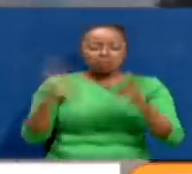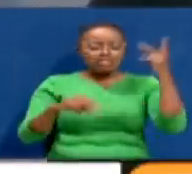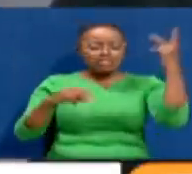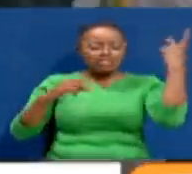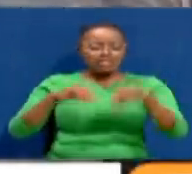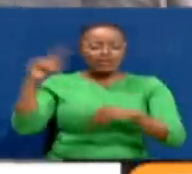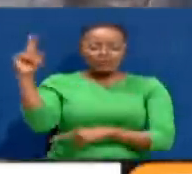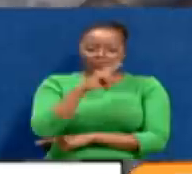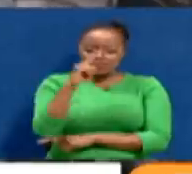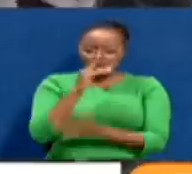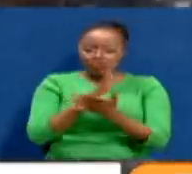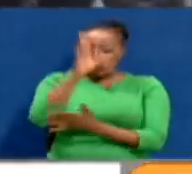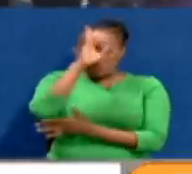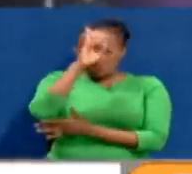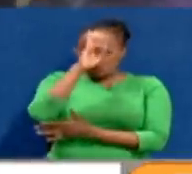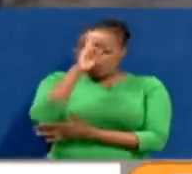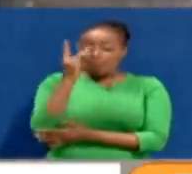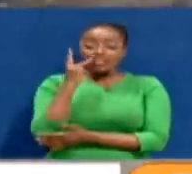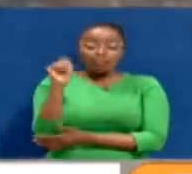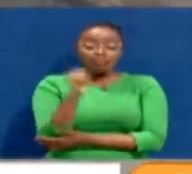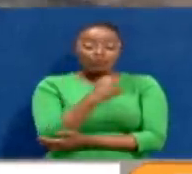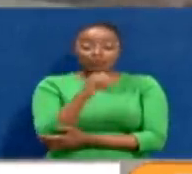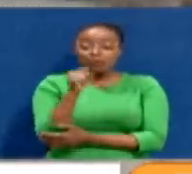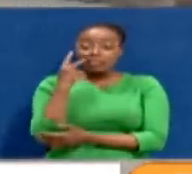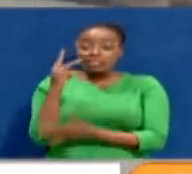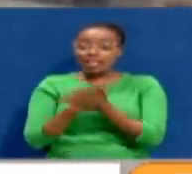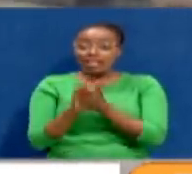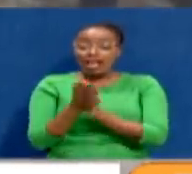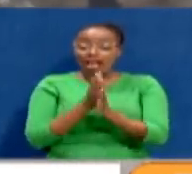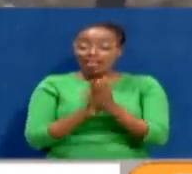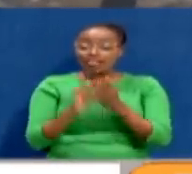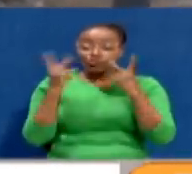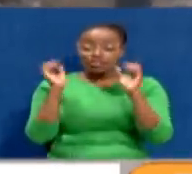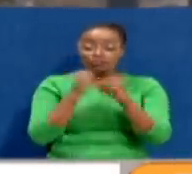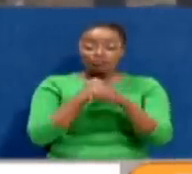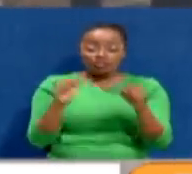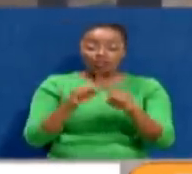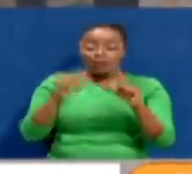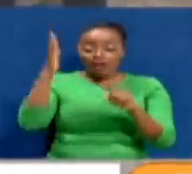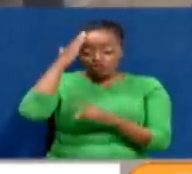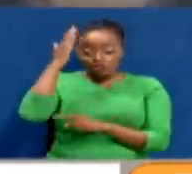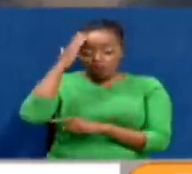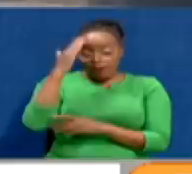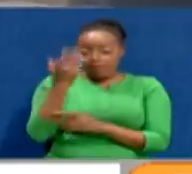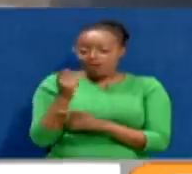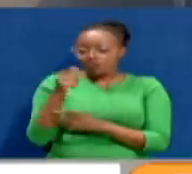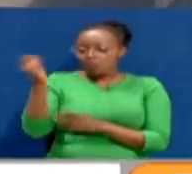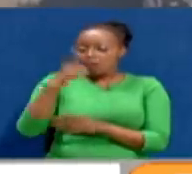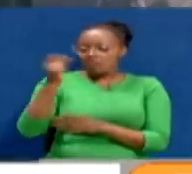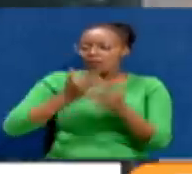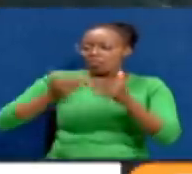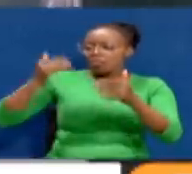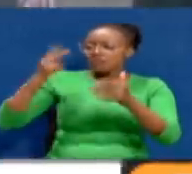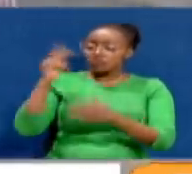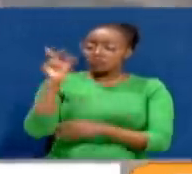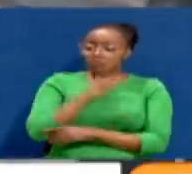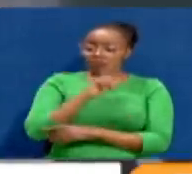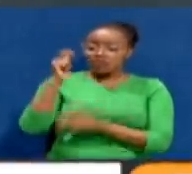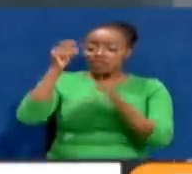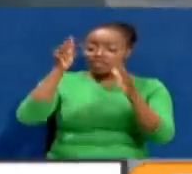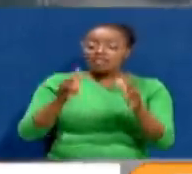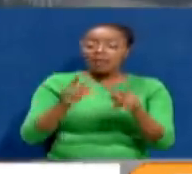beaten by police. These are Kenyans who I can't see anything. You can't see anything. But you remember a couple of months ago how